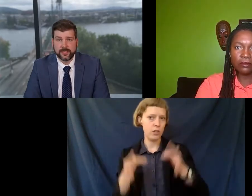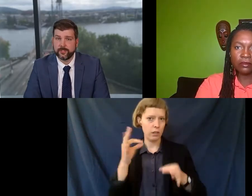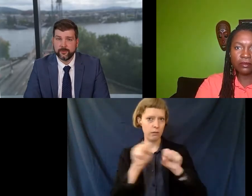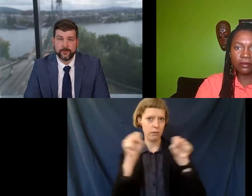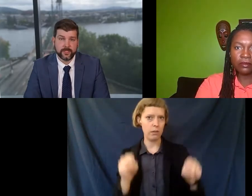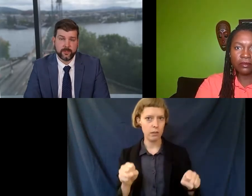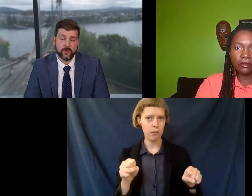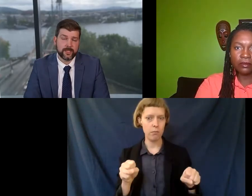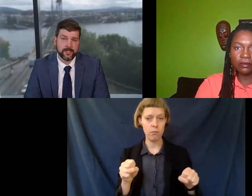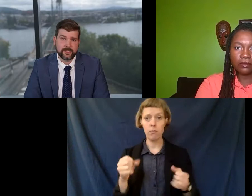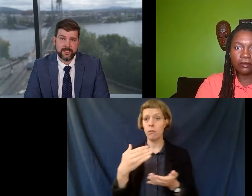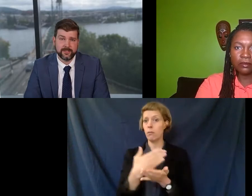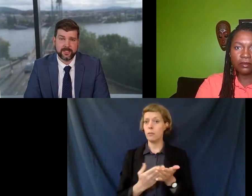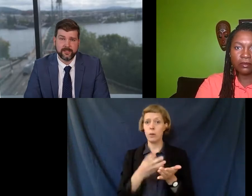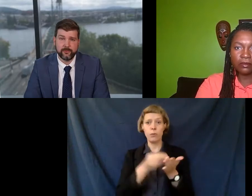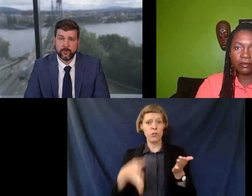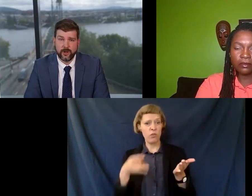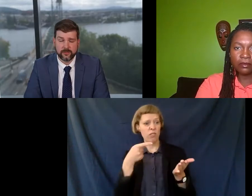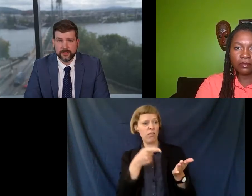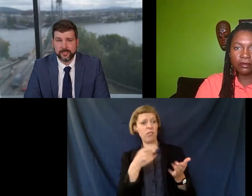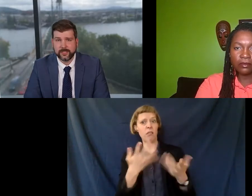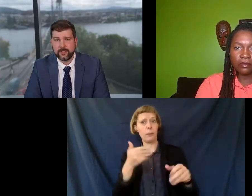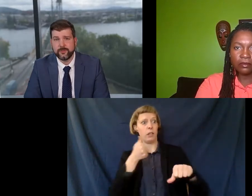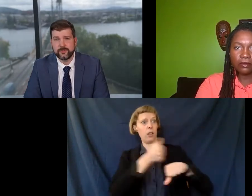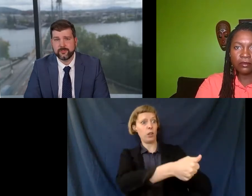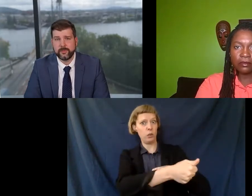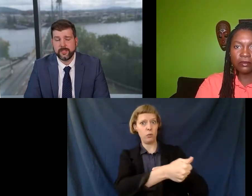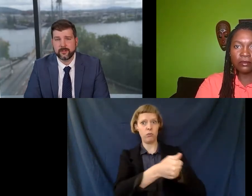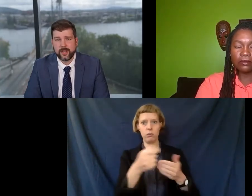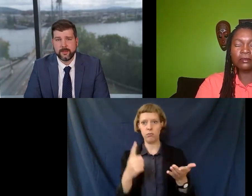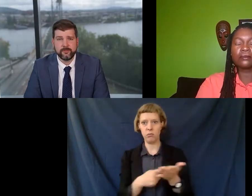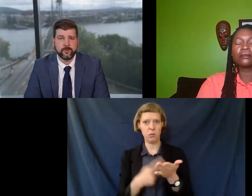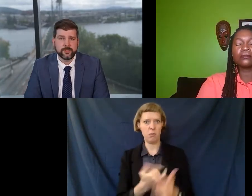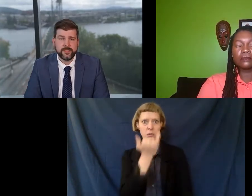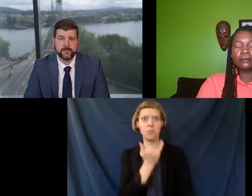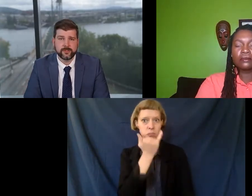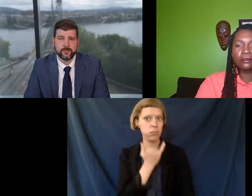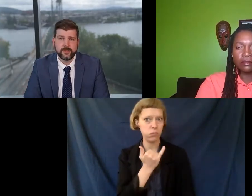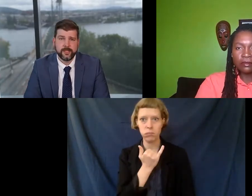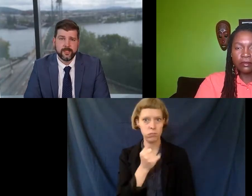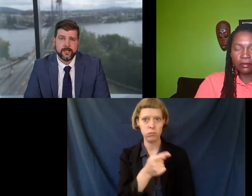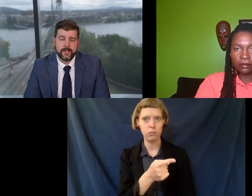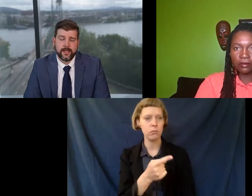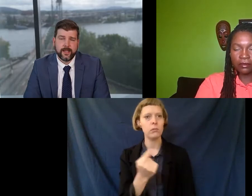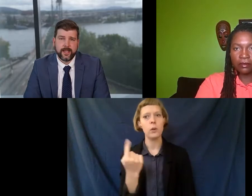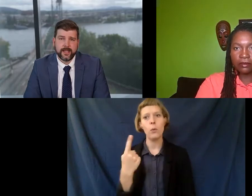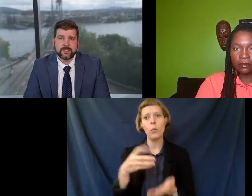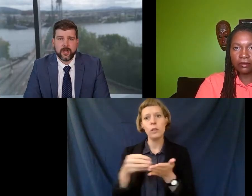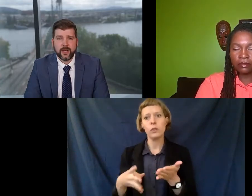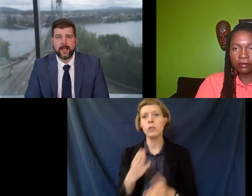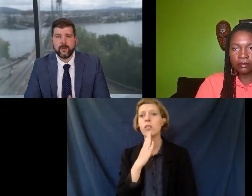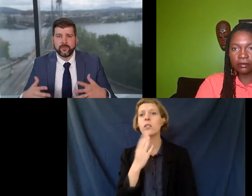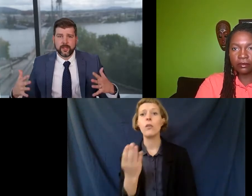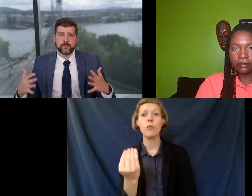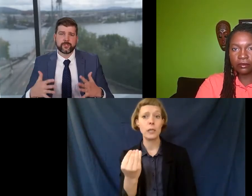themselves accused, and in one case, devastatingly wrongfully accused of committing a crime at 14 years old. I